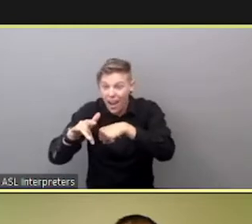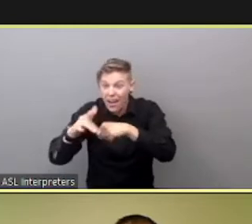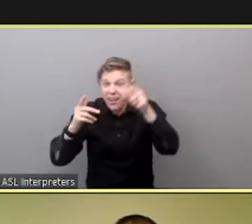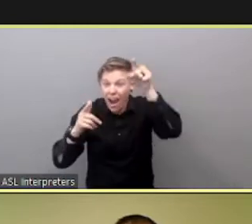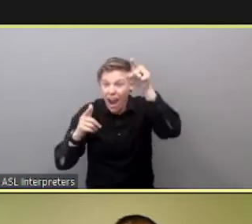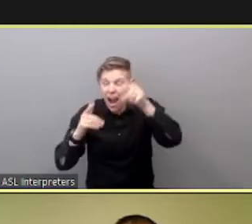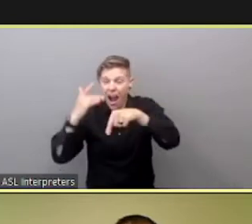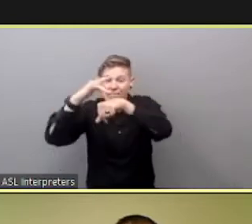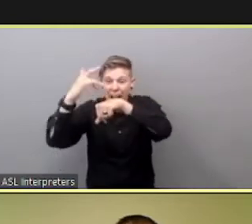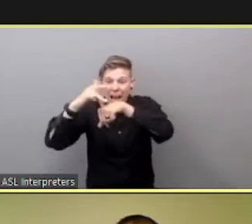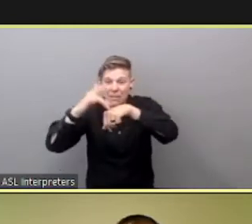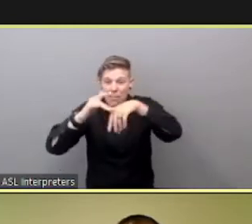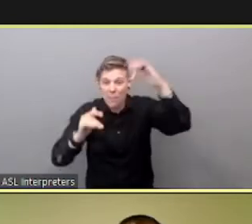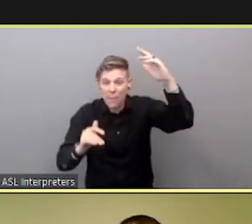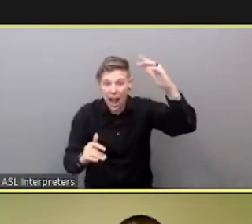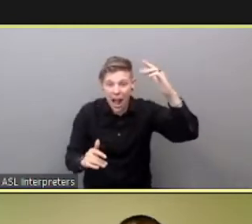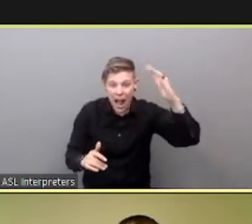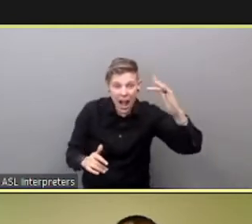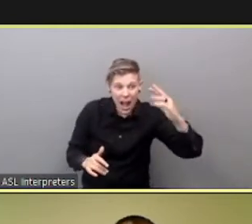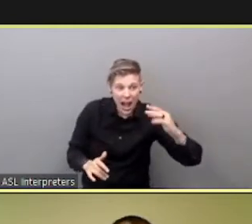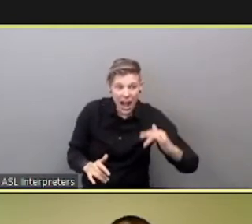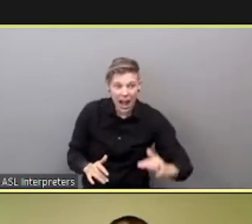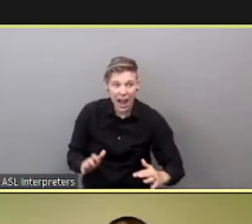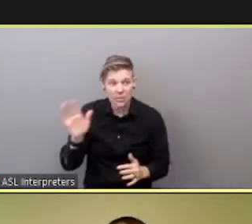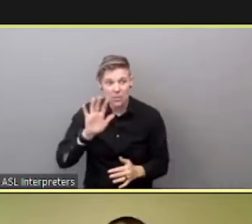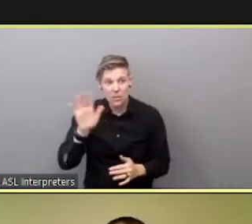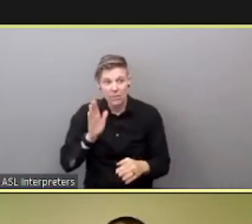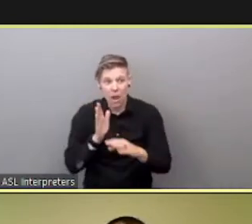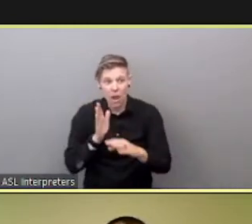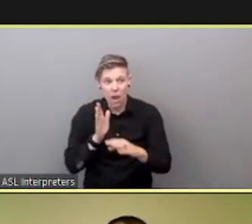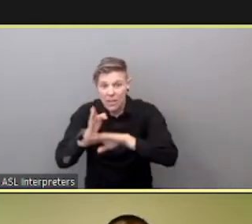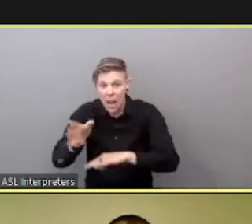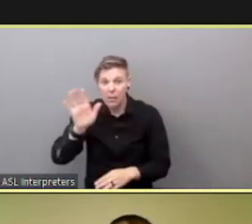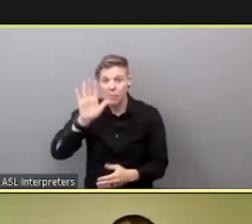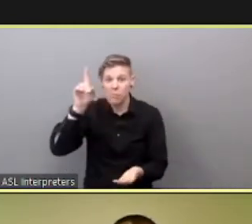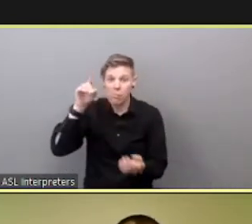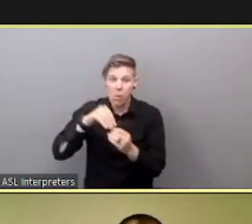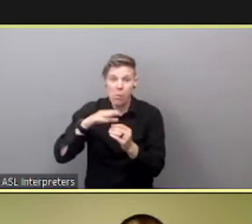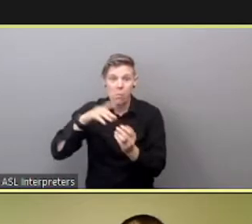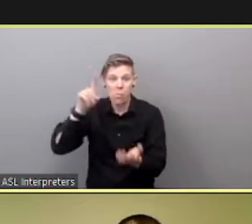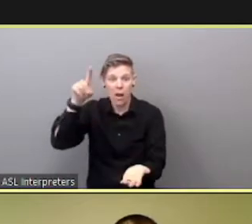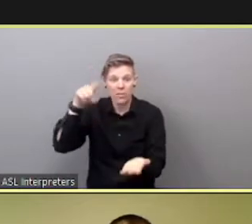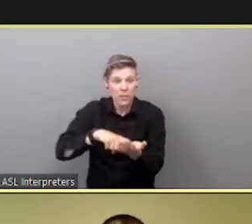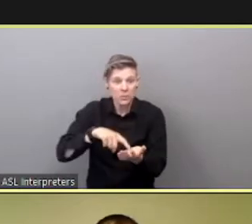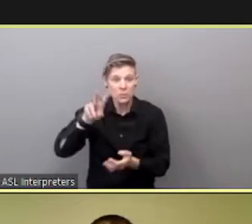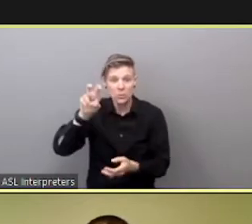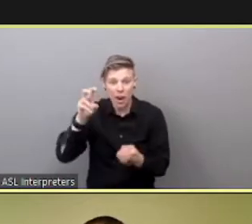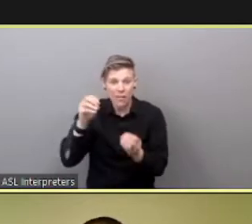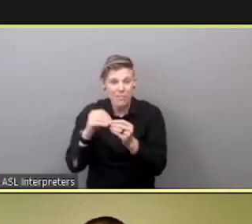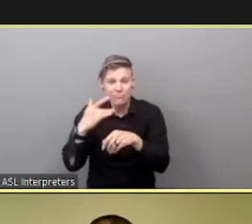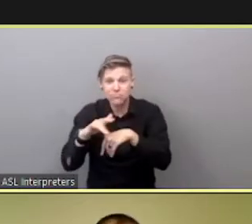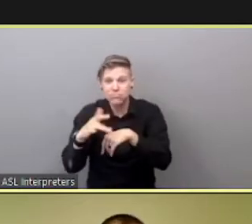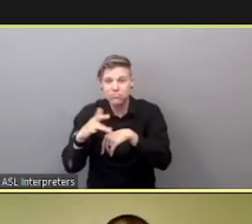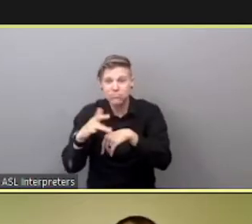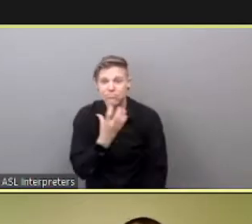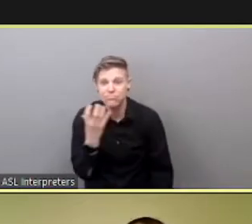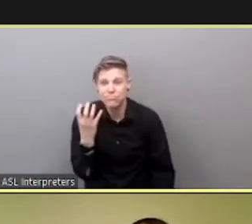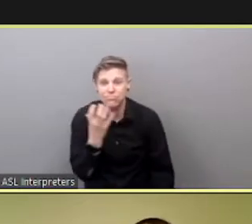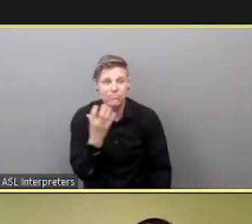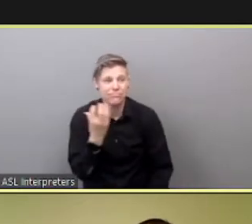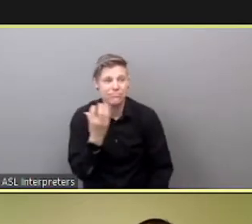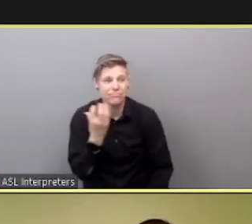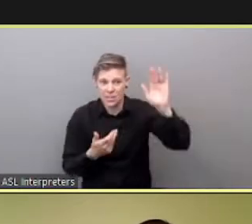1,200 vacant open positions that are being advertised anywhere online for New